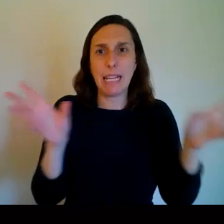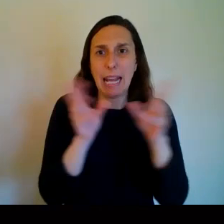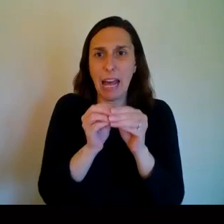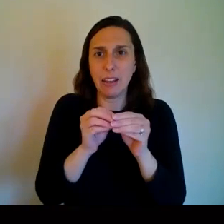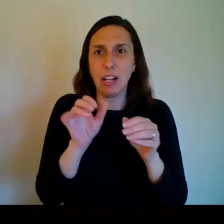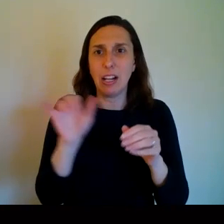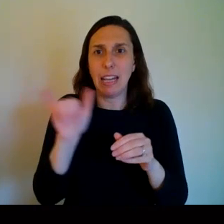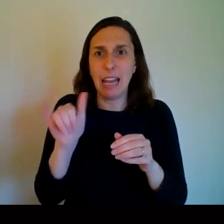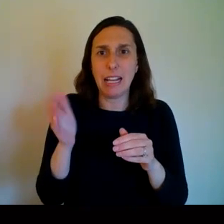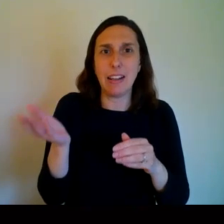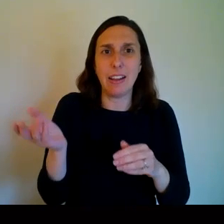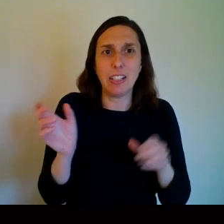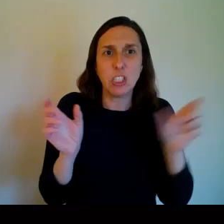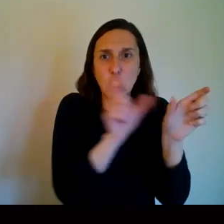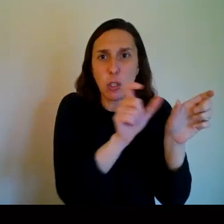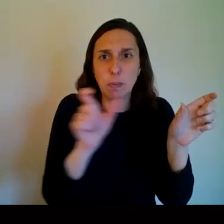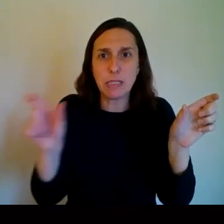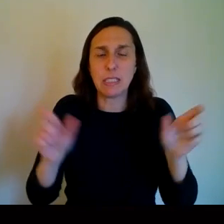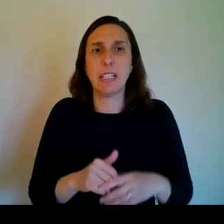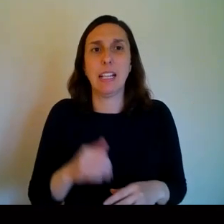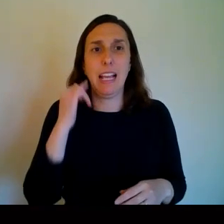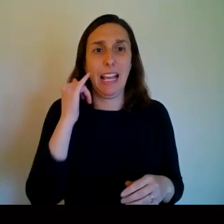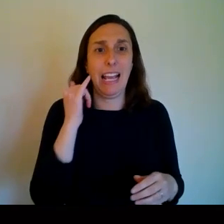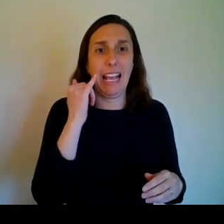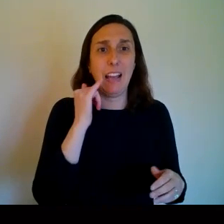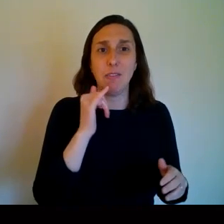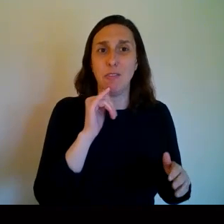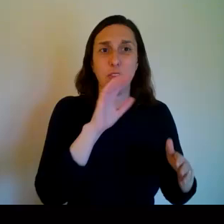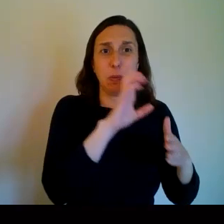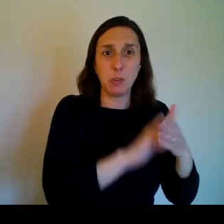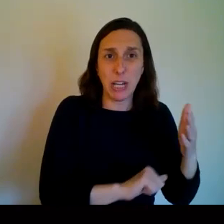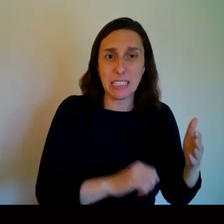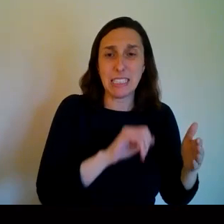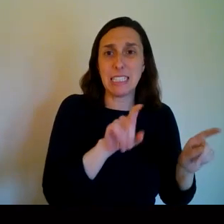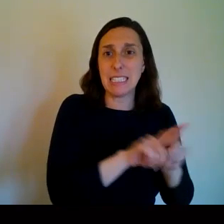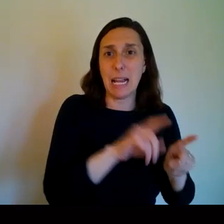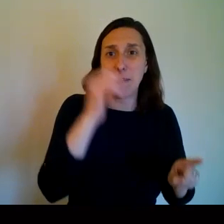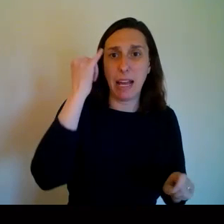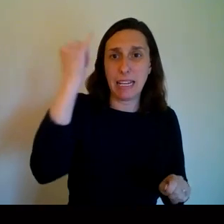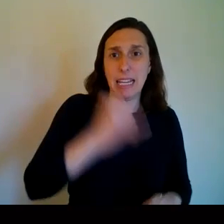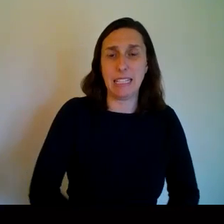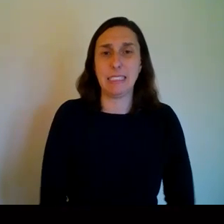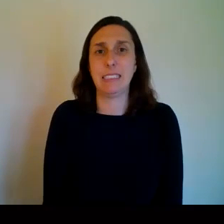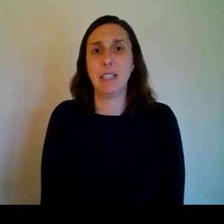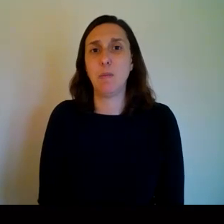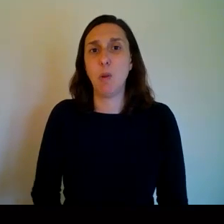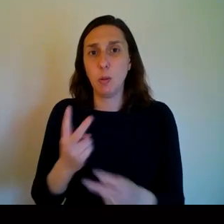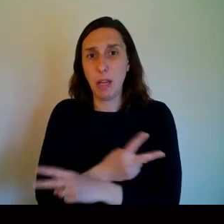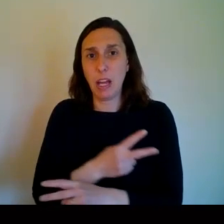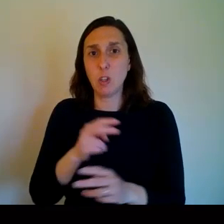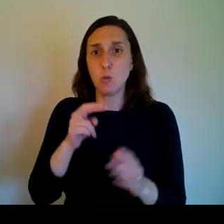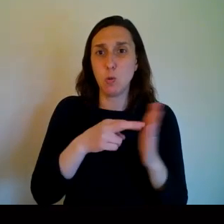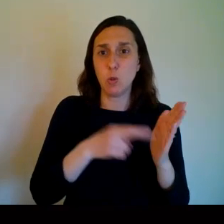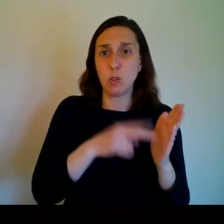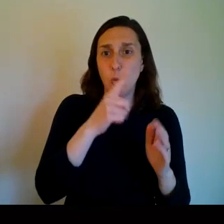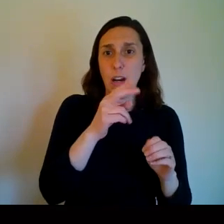of one function are subtracted from another function, and we gather like terms. If we multiply, the rules of one